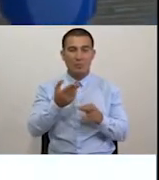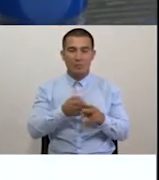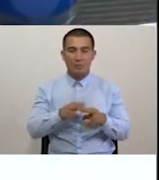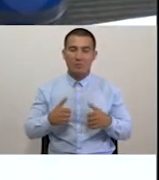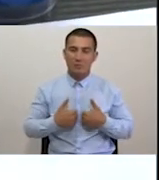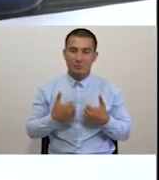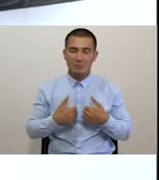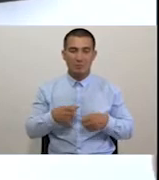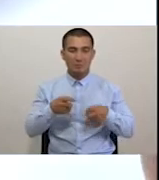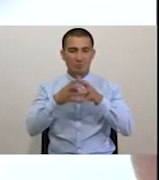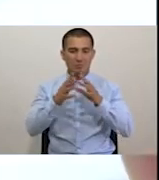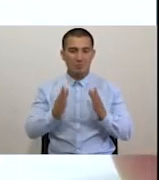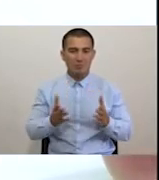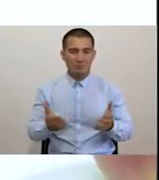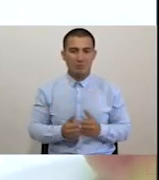bajariladi.